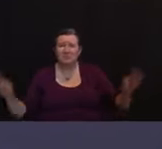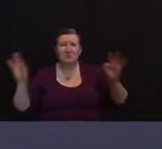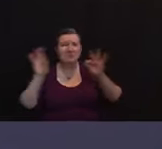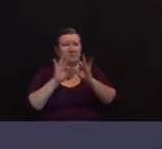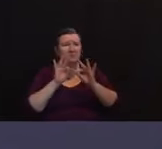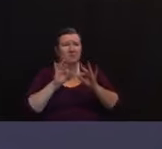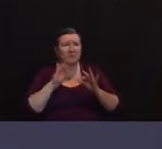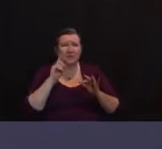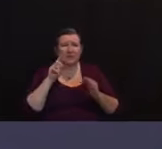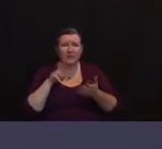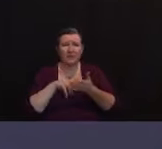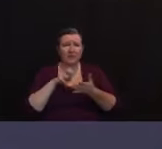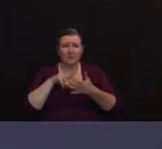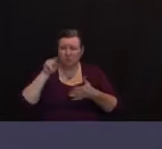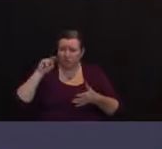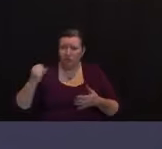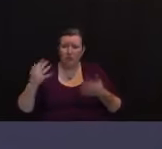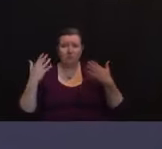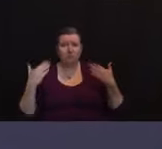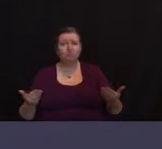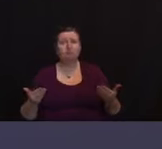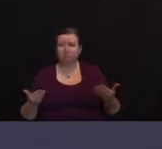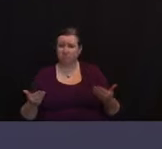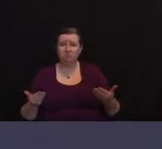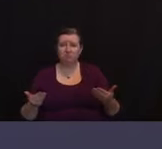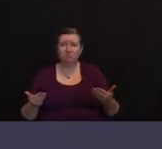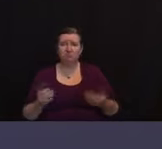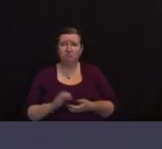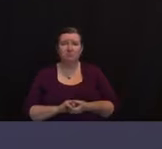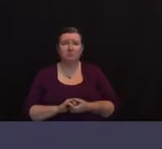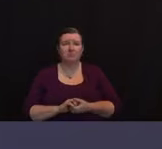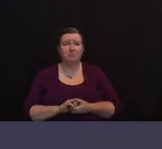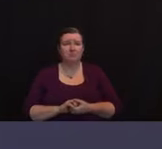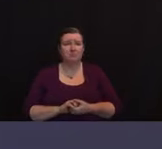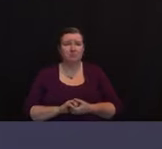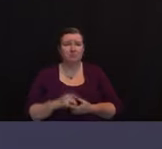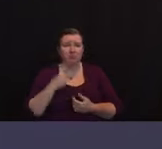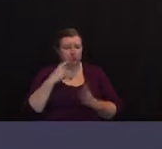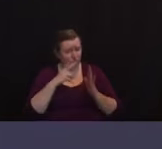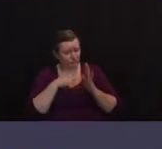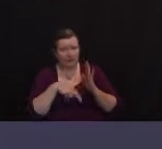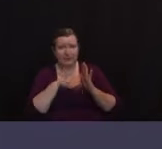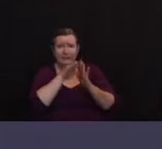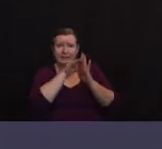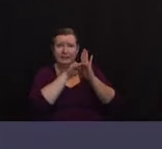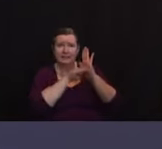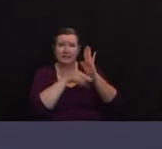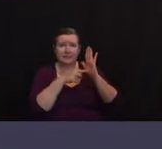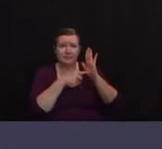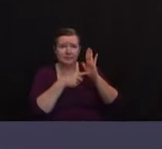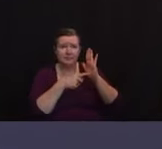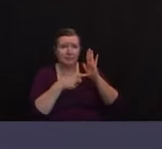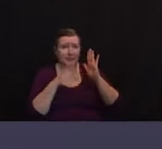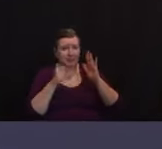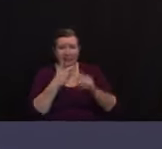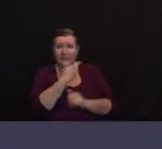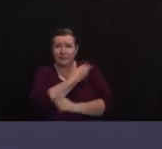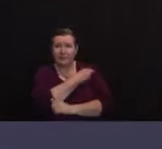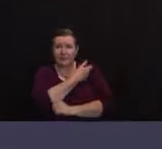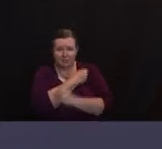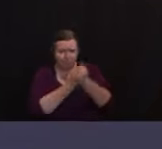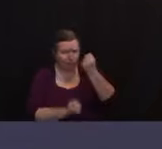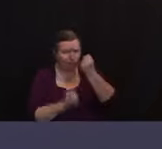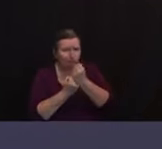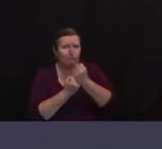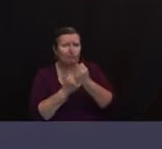looking at the sort of the list of the needs we have: vaccination support and all the monies that go with that,